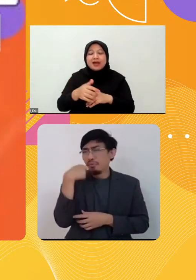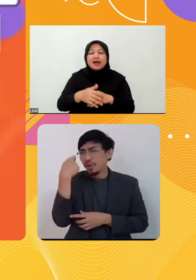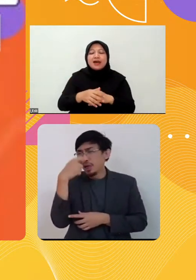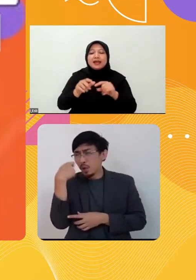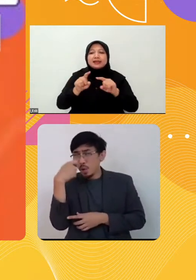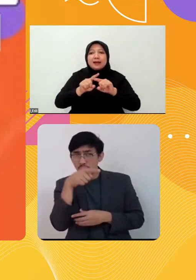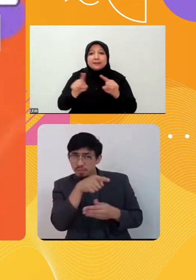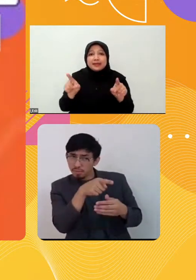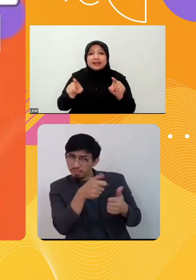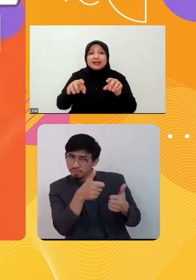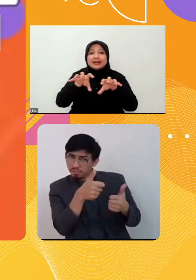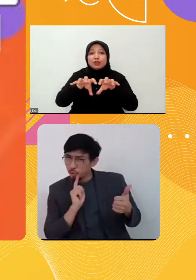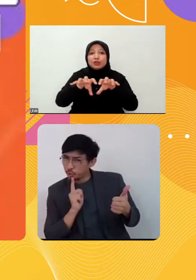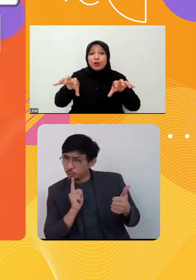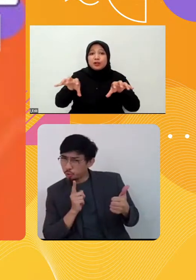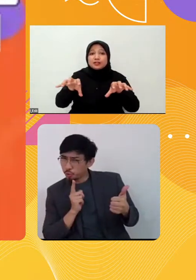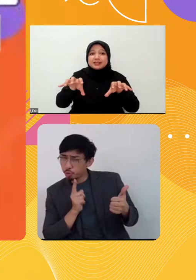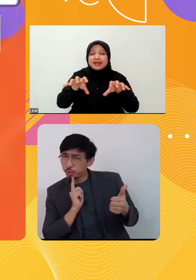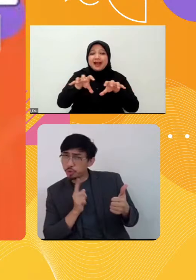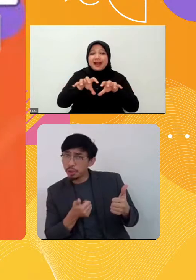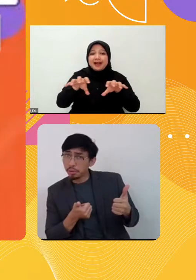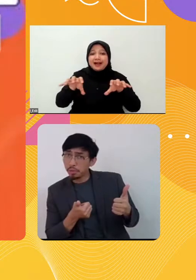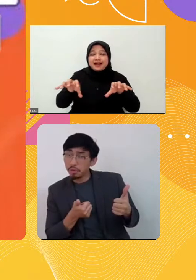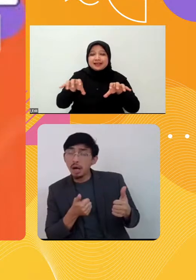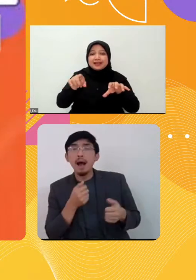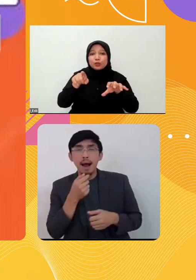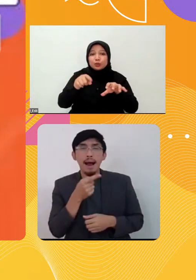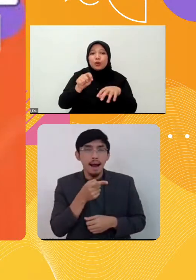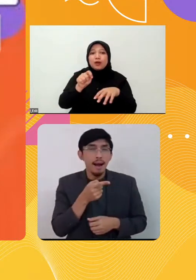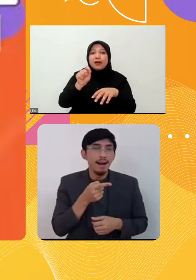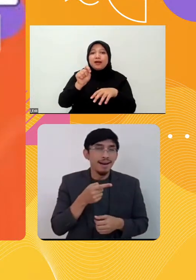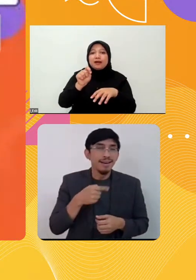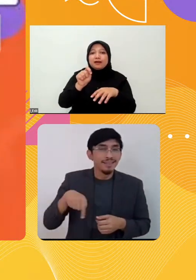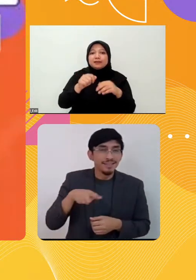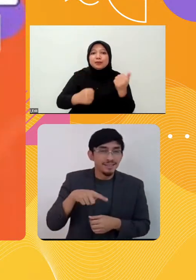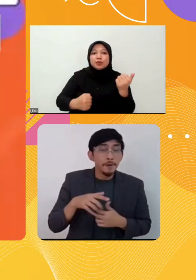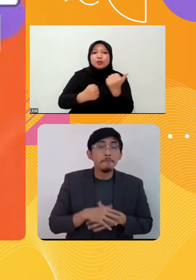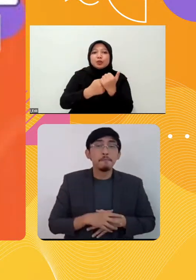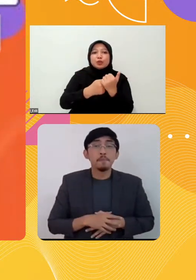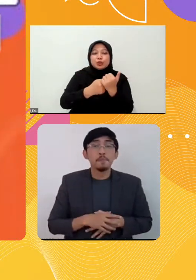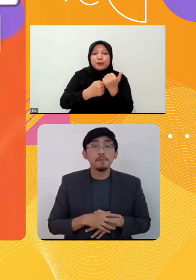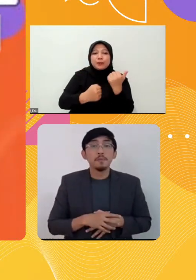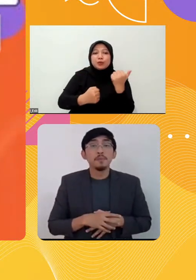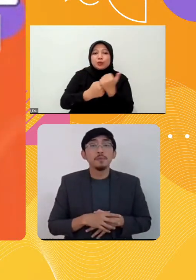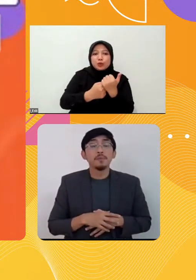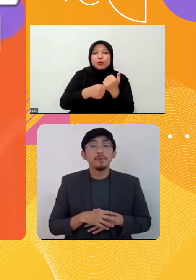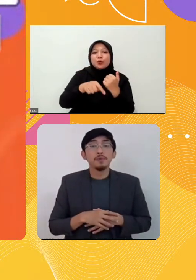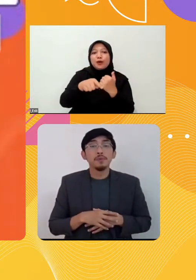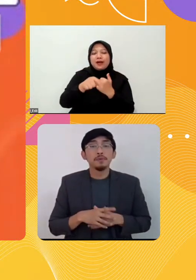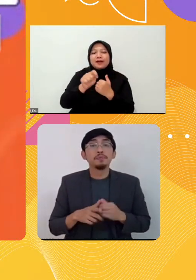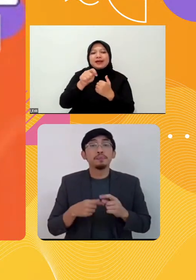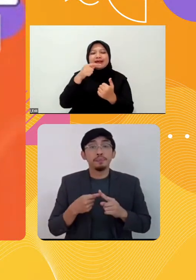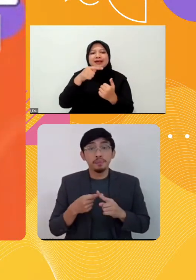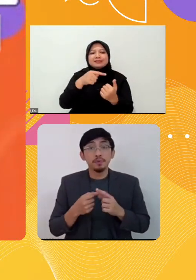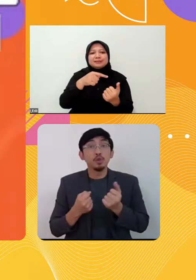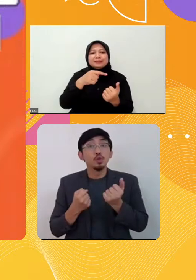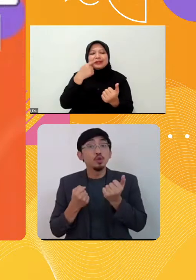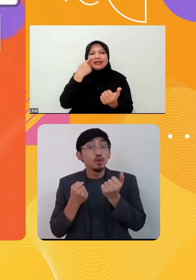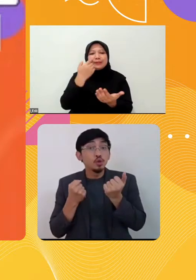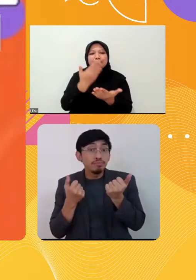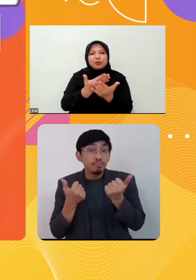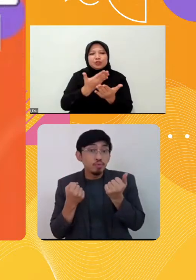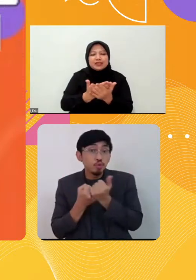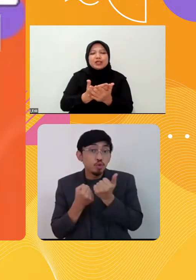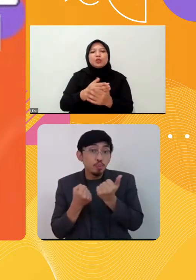tools to support evidence base, we need a keyword. So in order to optimize that,